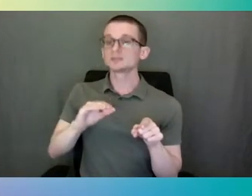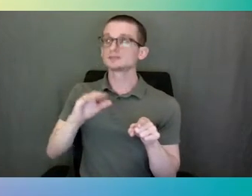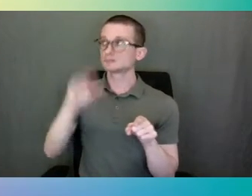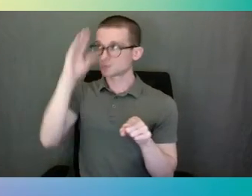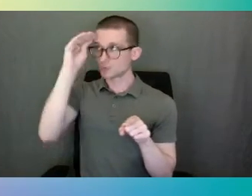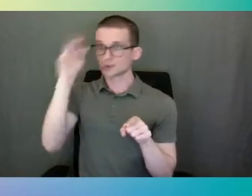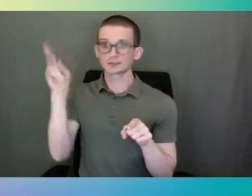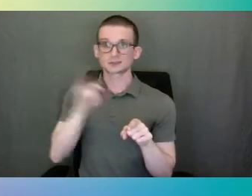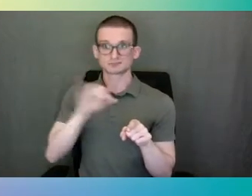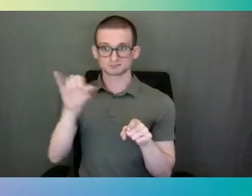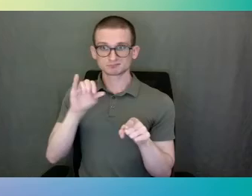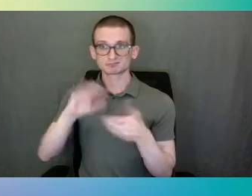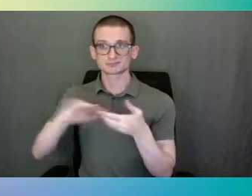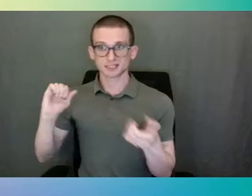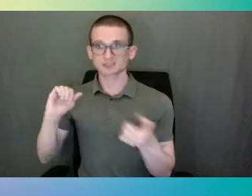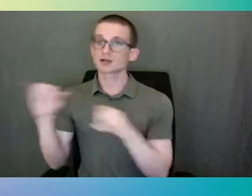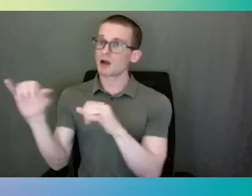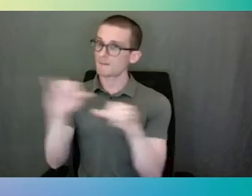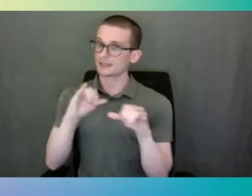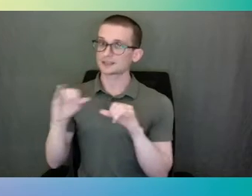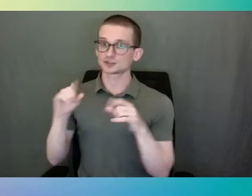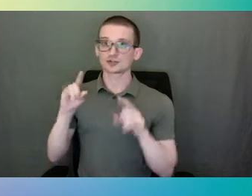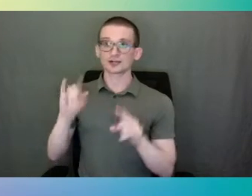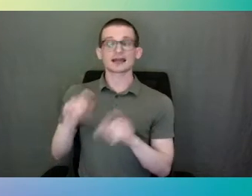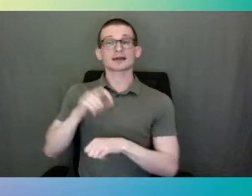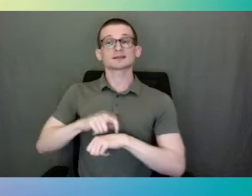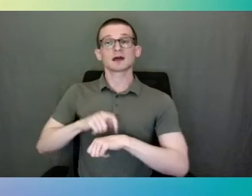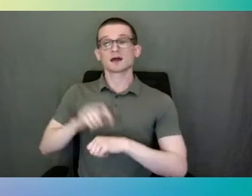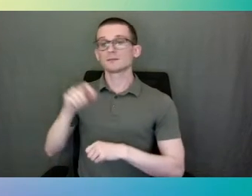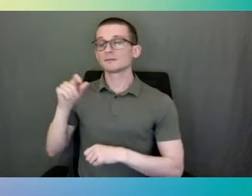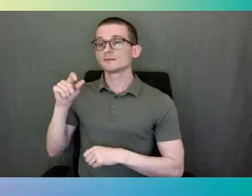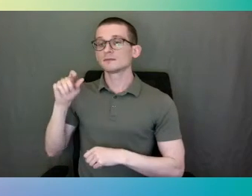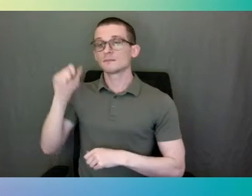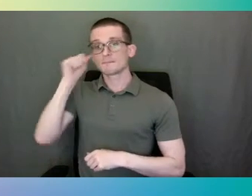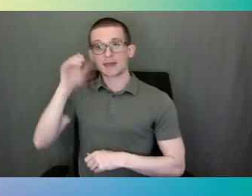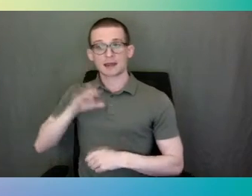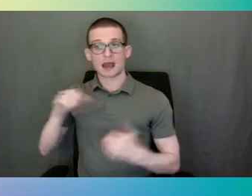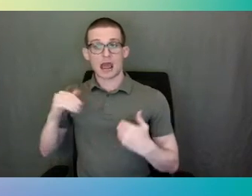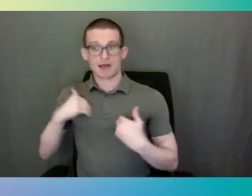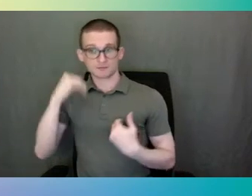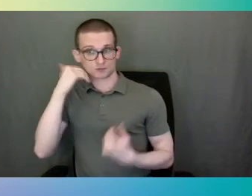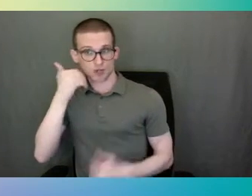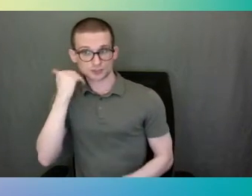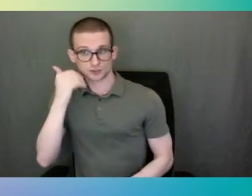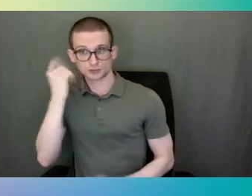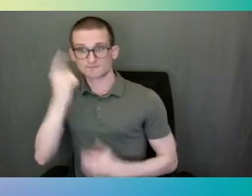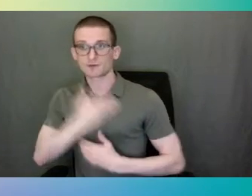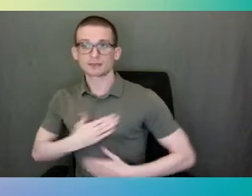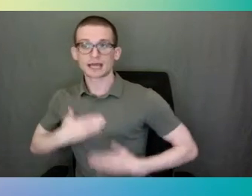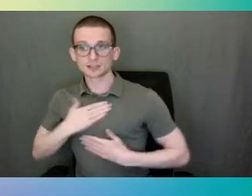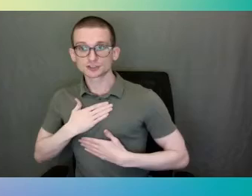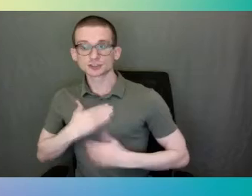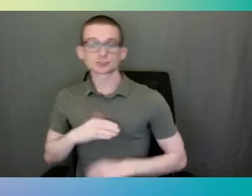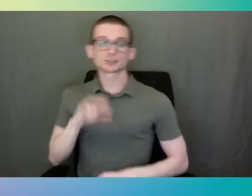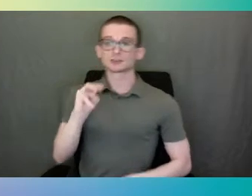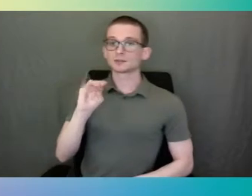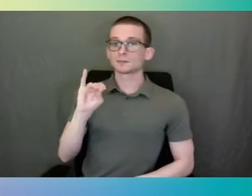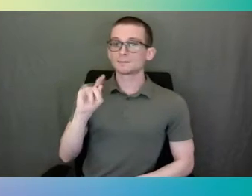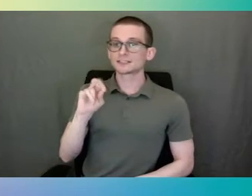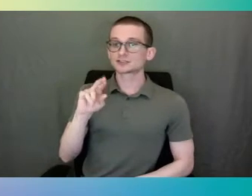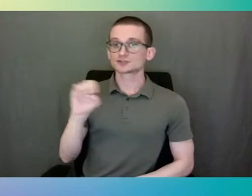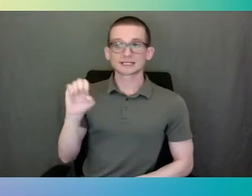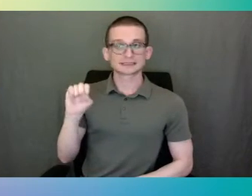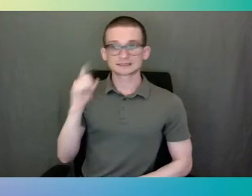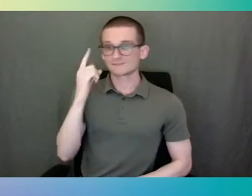writing, men had prostitutes for pleasure. They had mistresses for daily servicing, and they